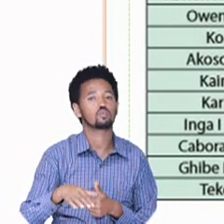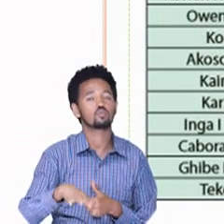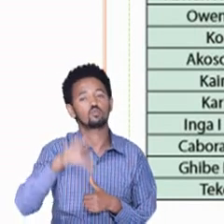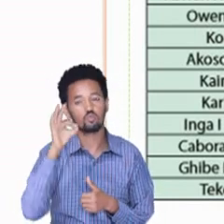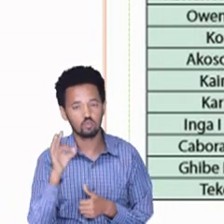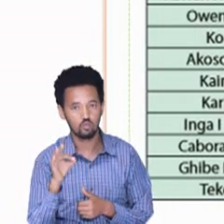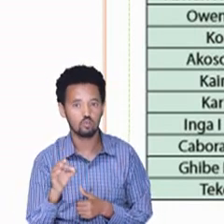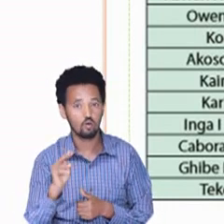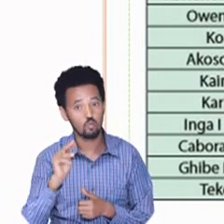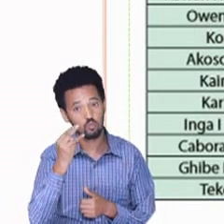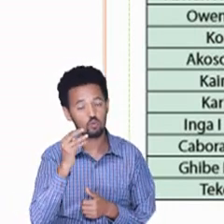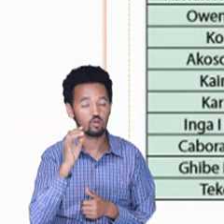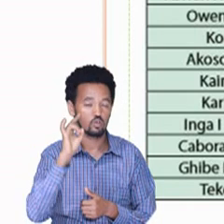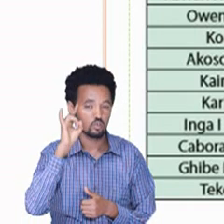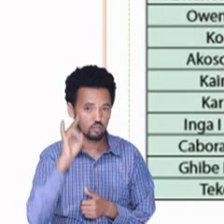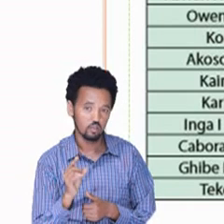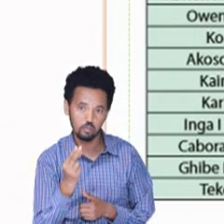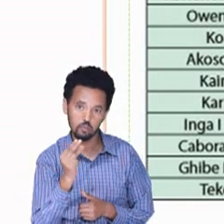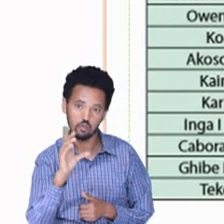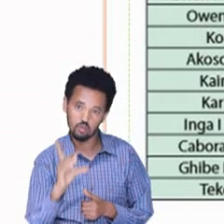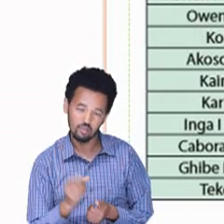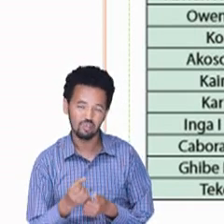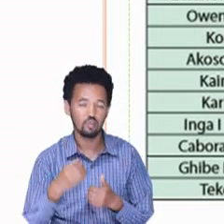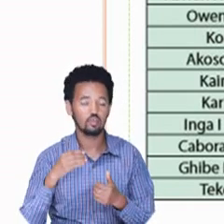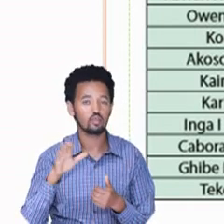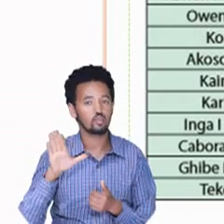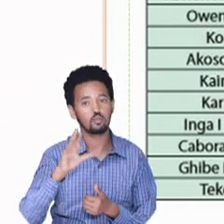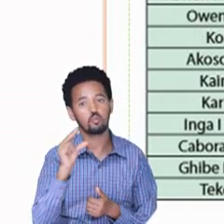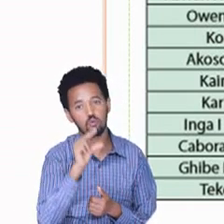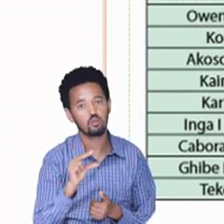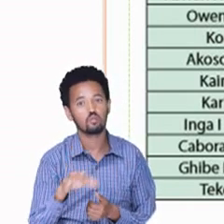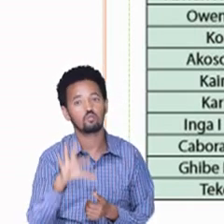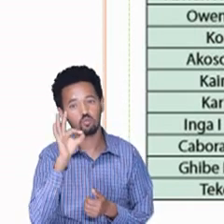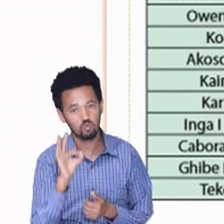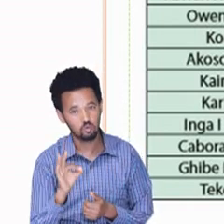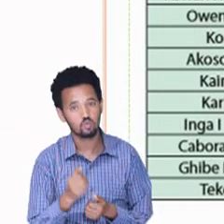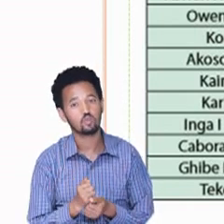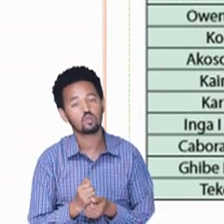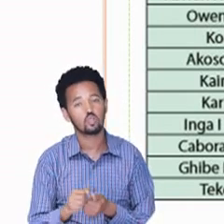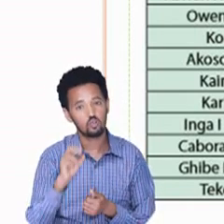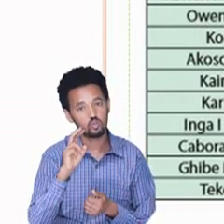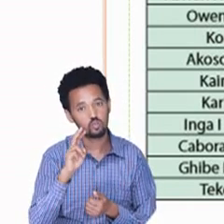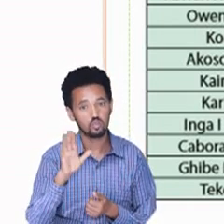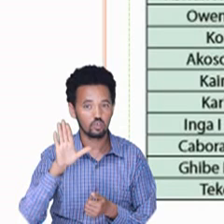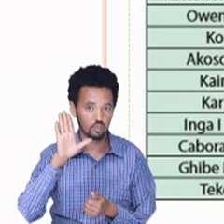Takaze constructed over Takaze River, found in Ethiopia. These are the dams of Africa.